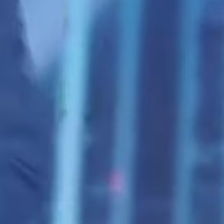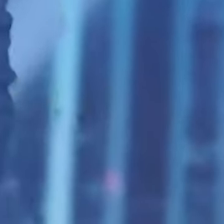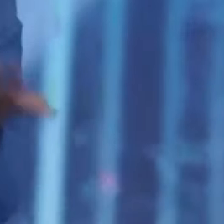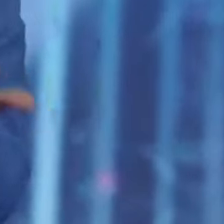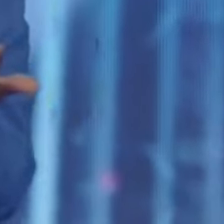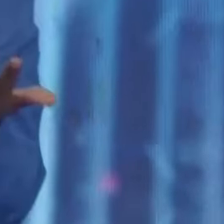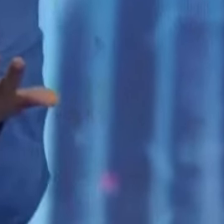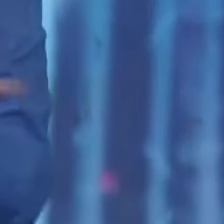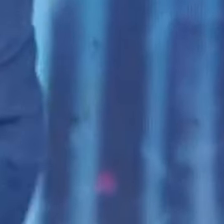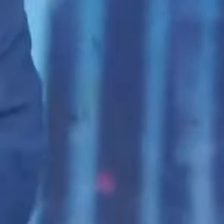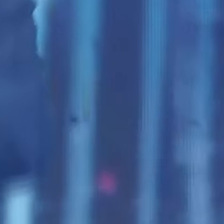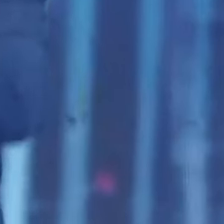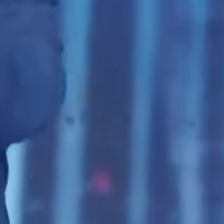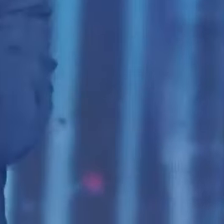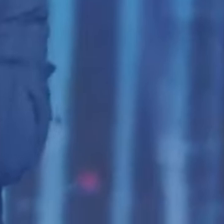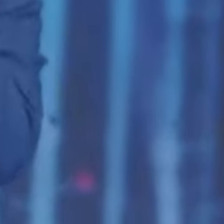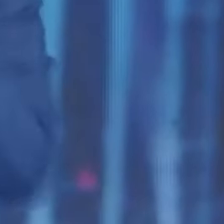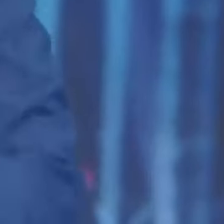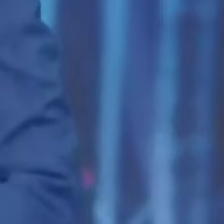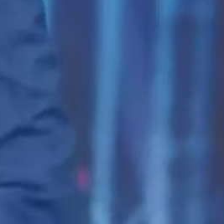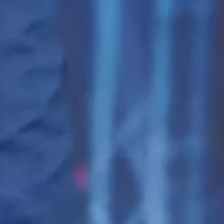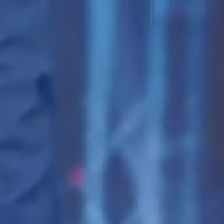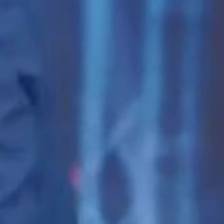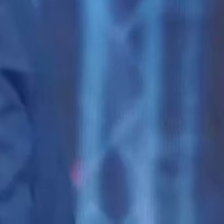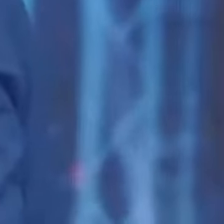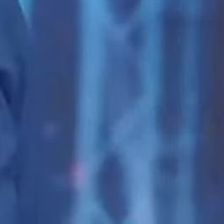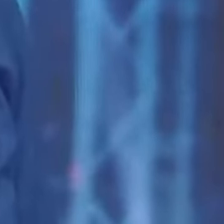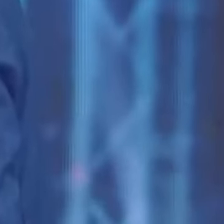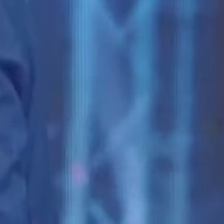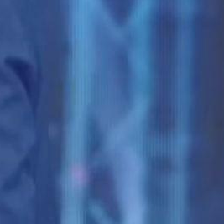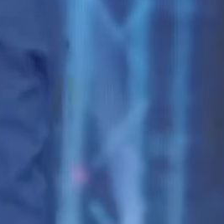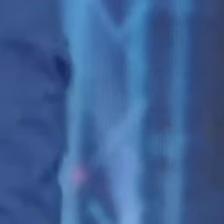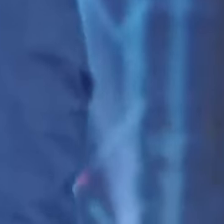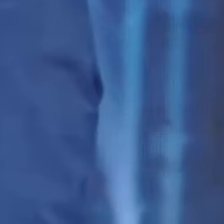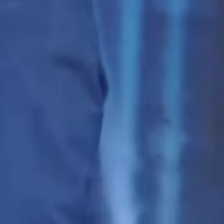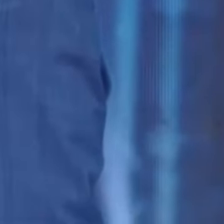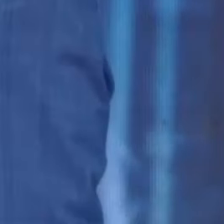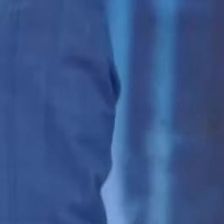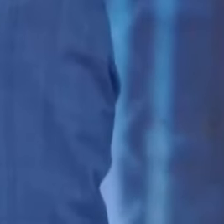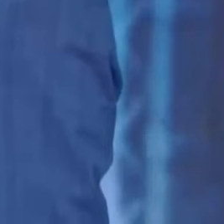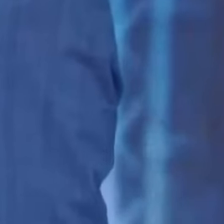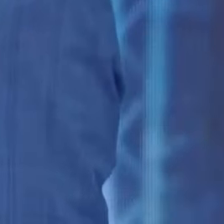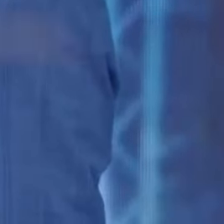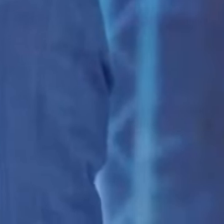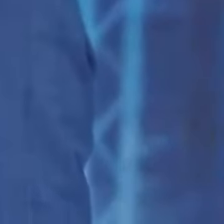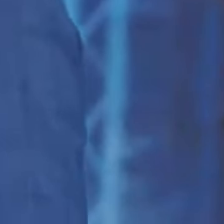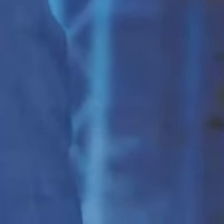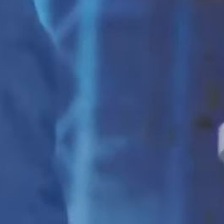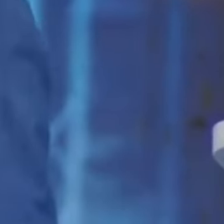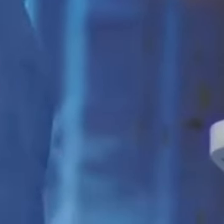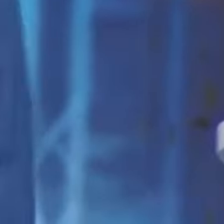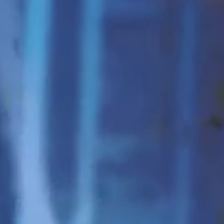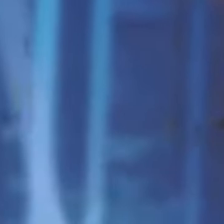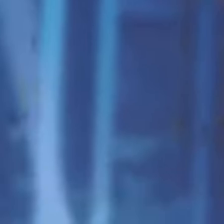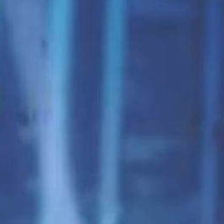before in a situation like this? The same mind will go to your bank, the bank of your past